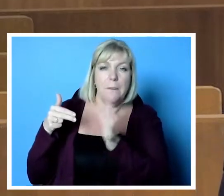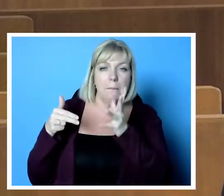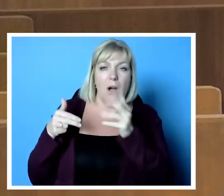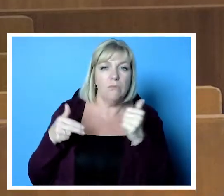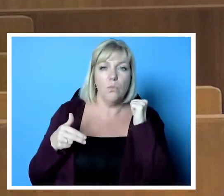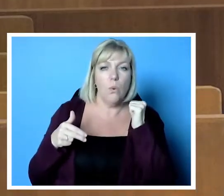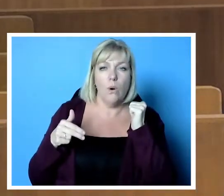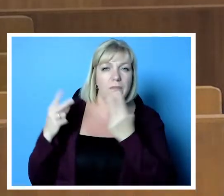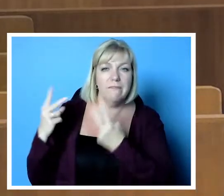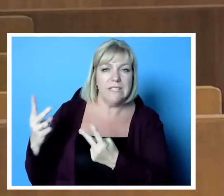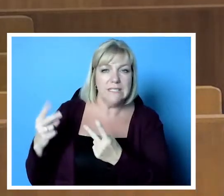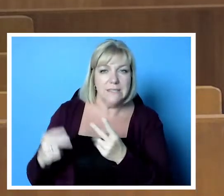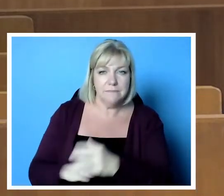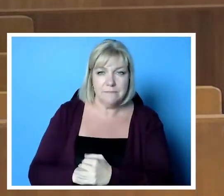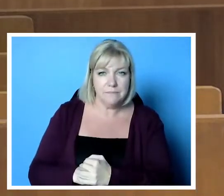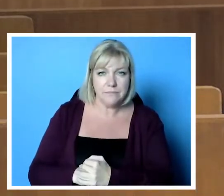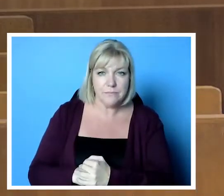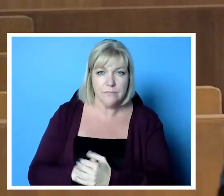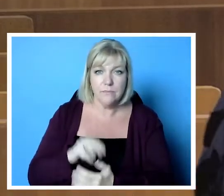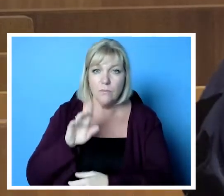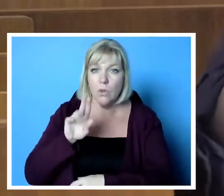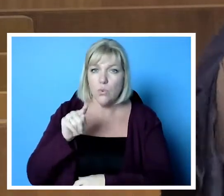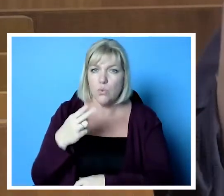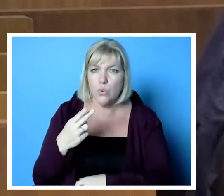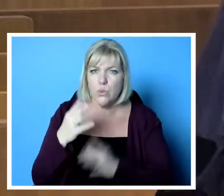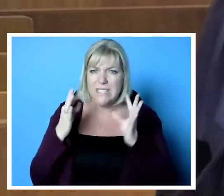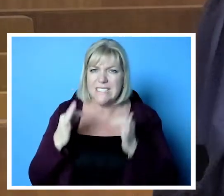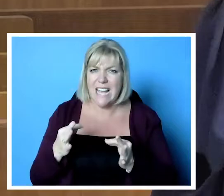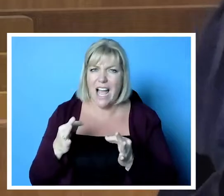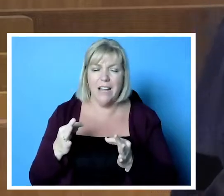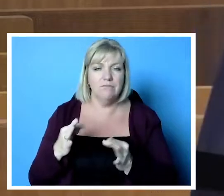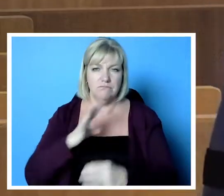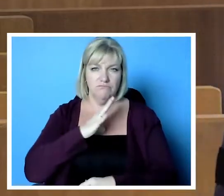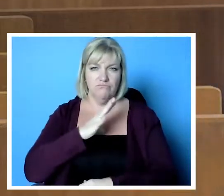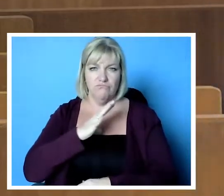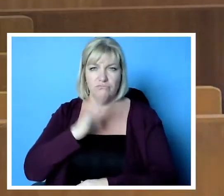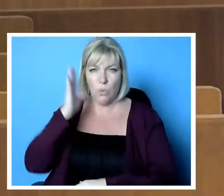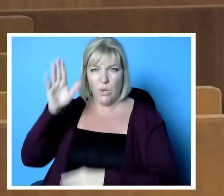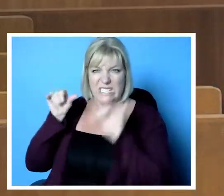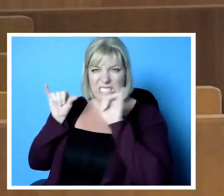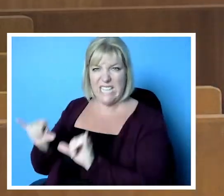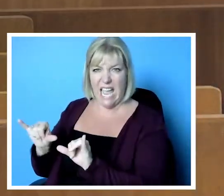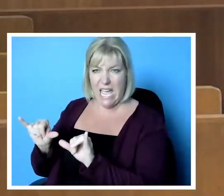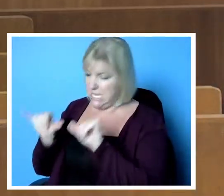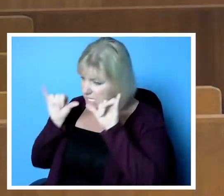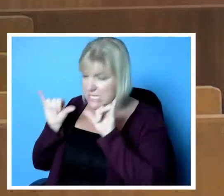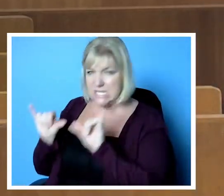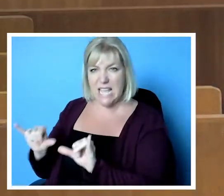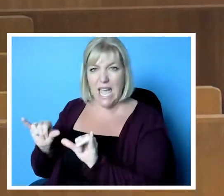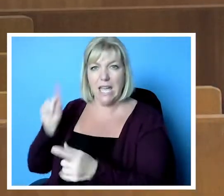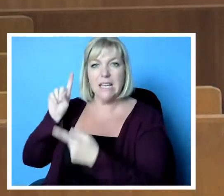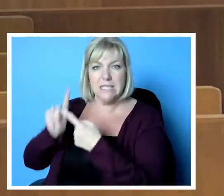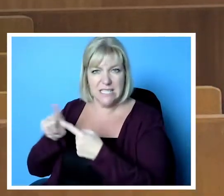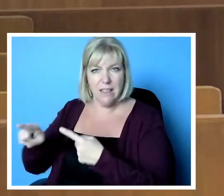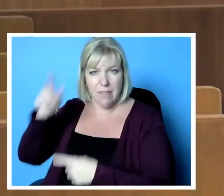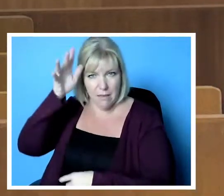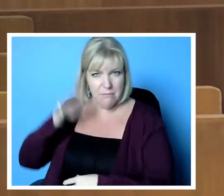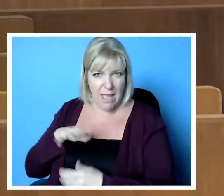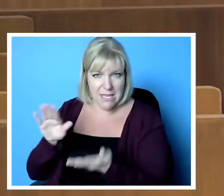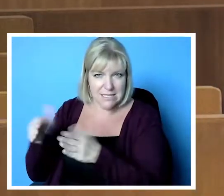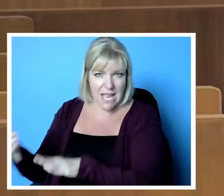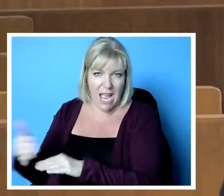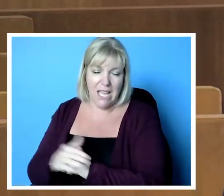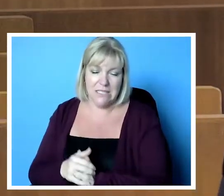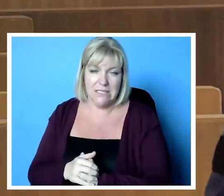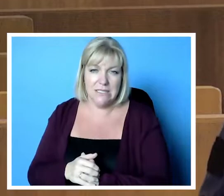him. And Ruth decides she's going to stay with this man and comfort him until he dies,